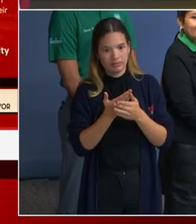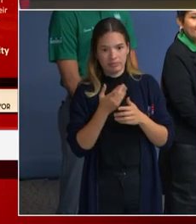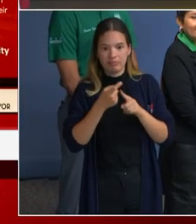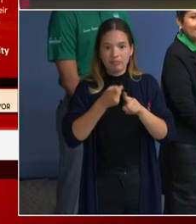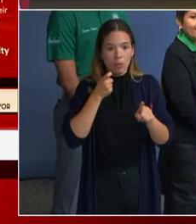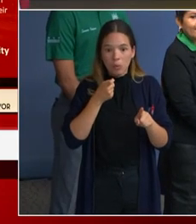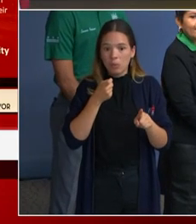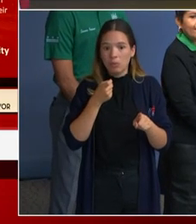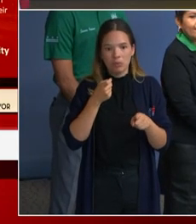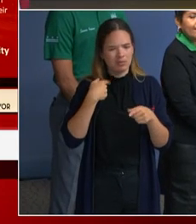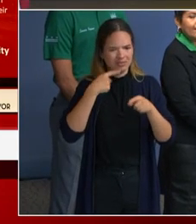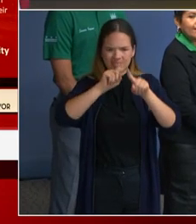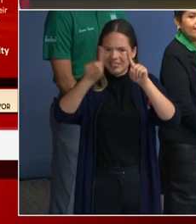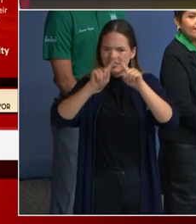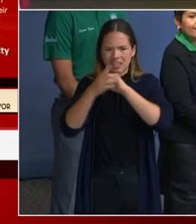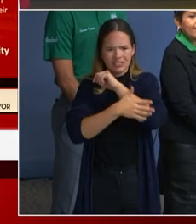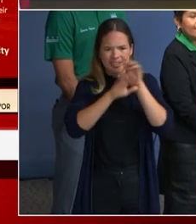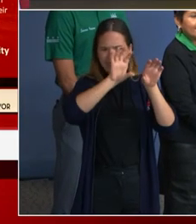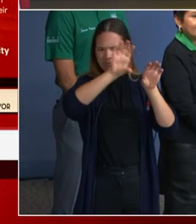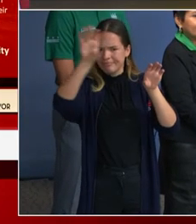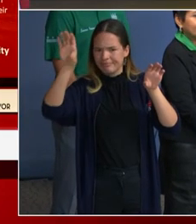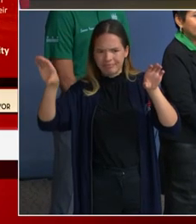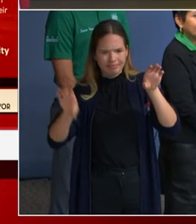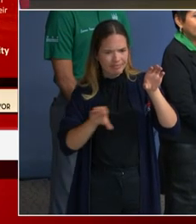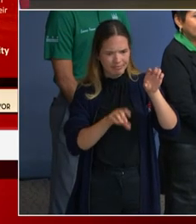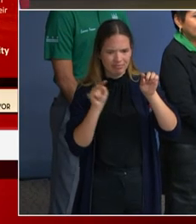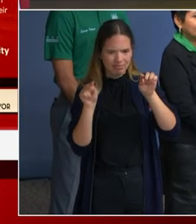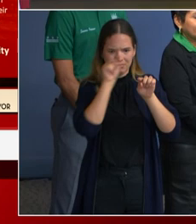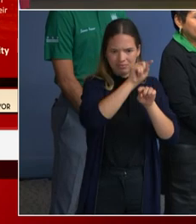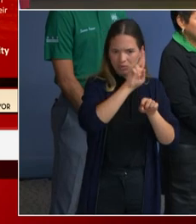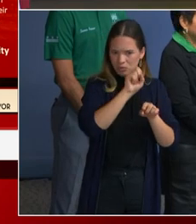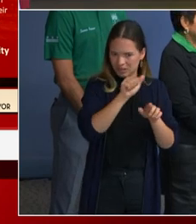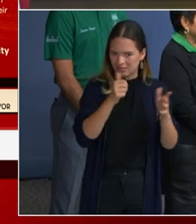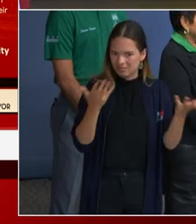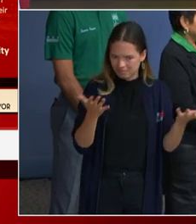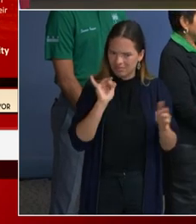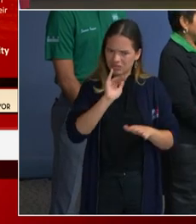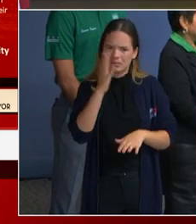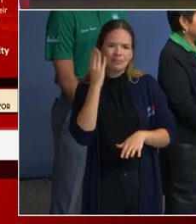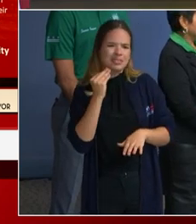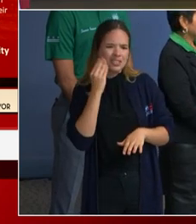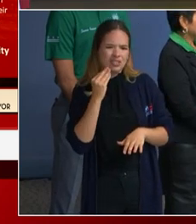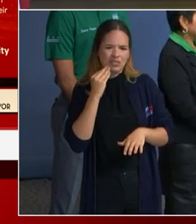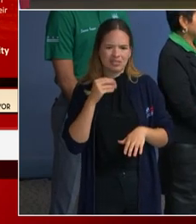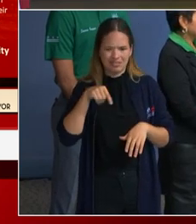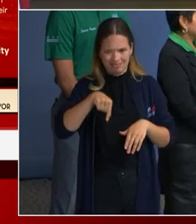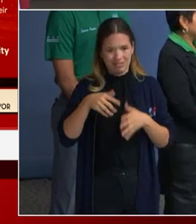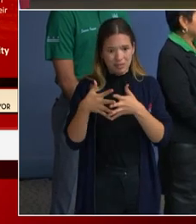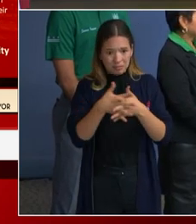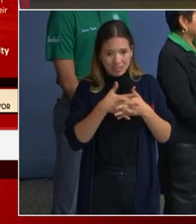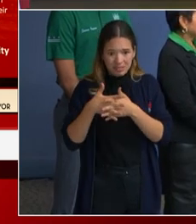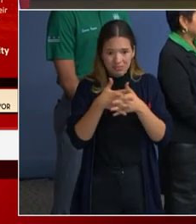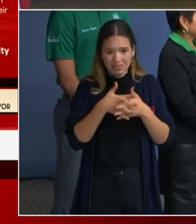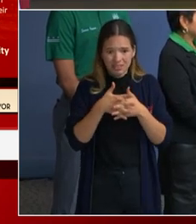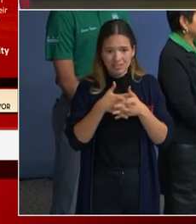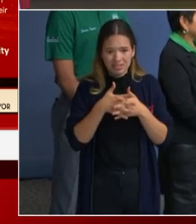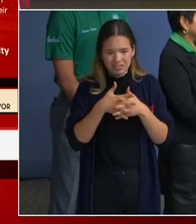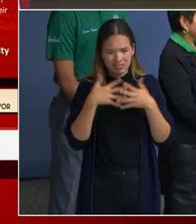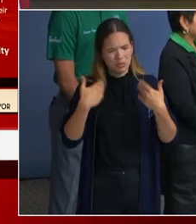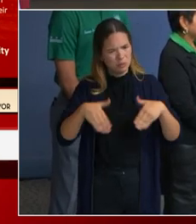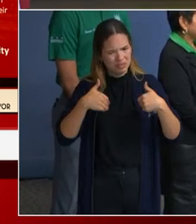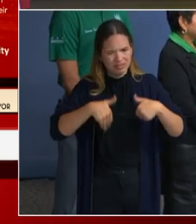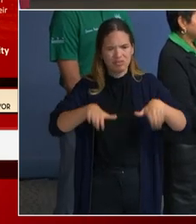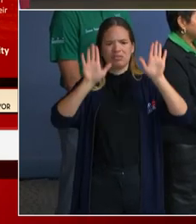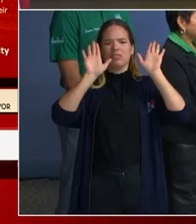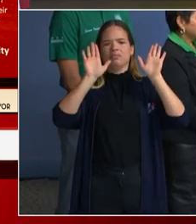nations. Their experience in the United States begins when they surrender to federal immigration officials at